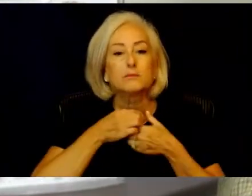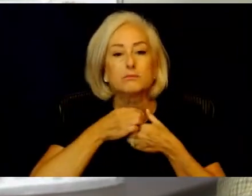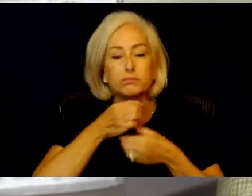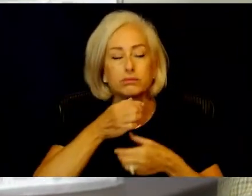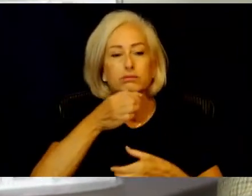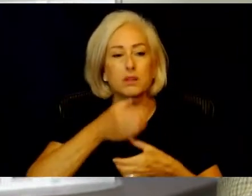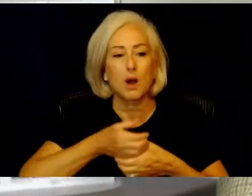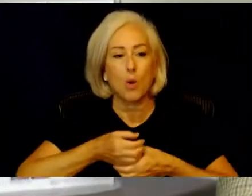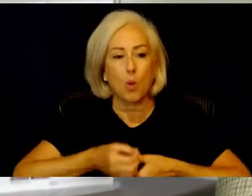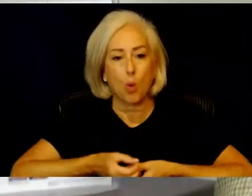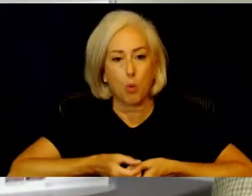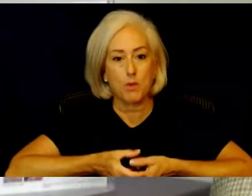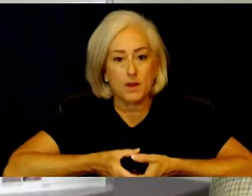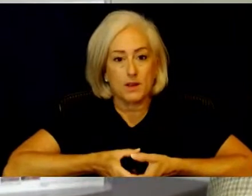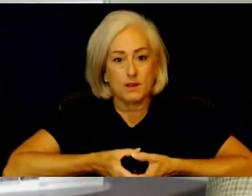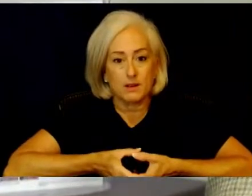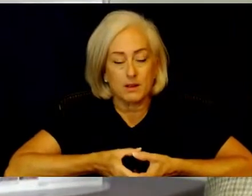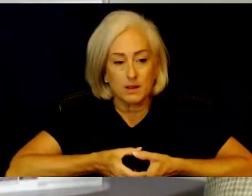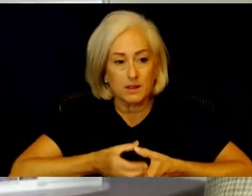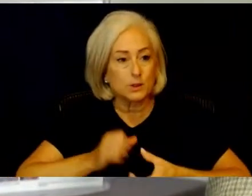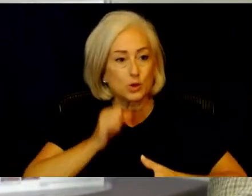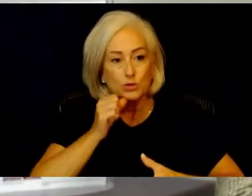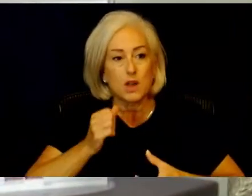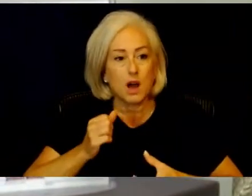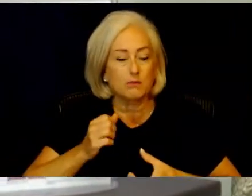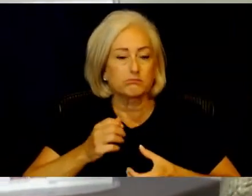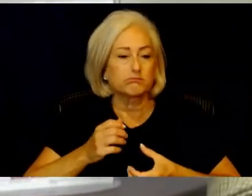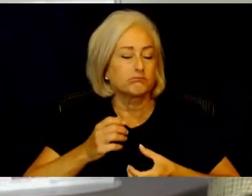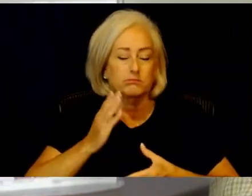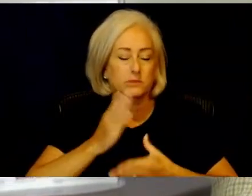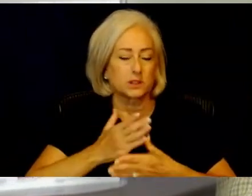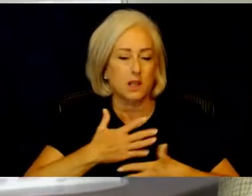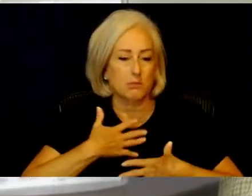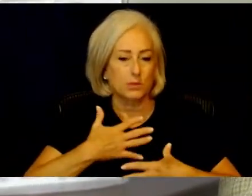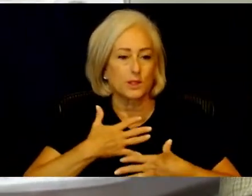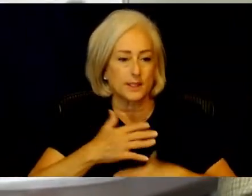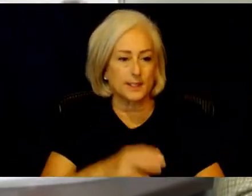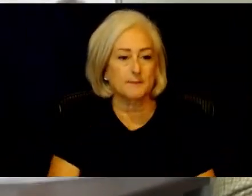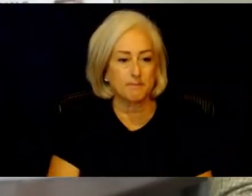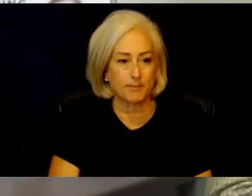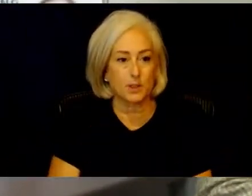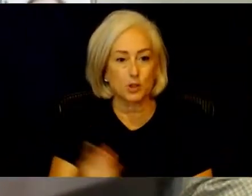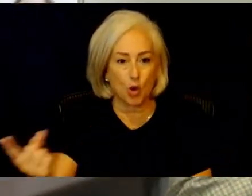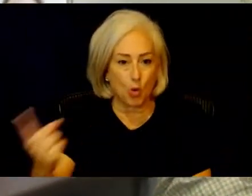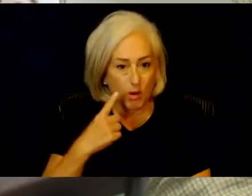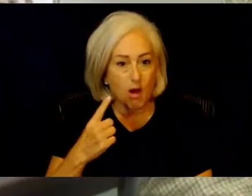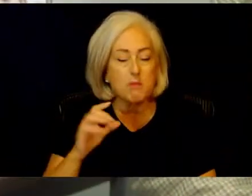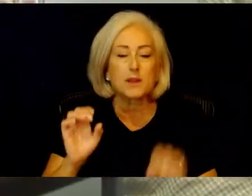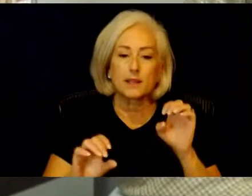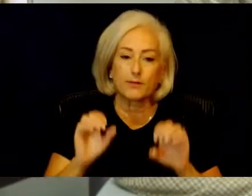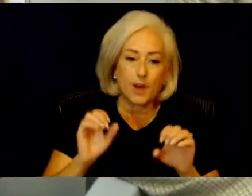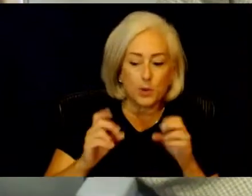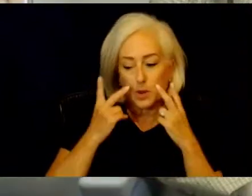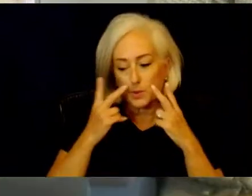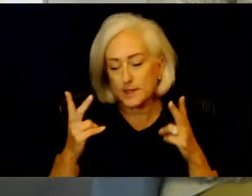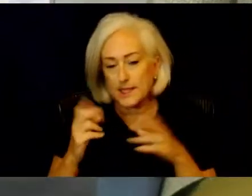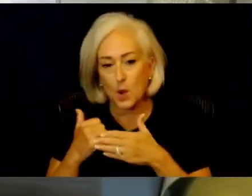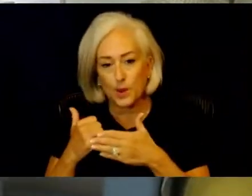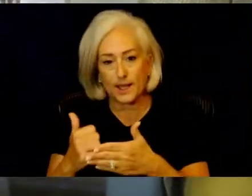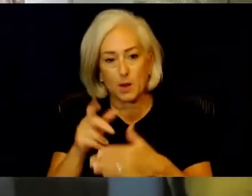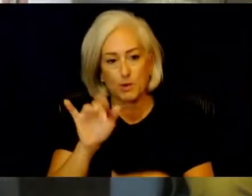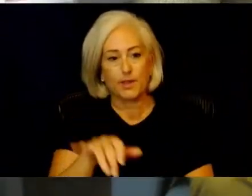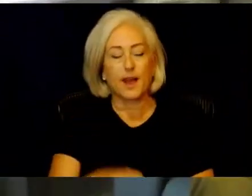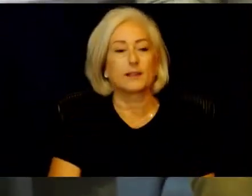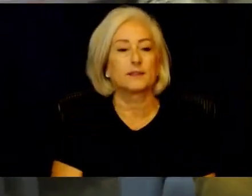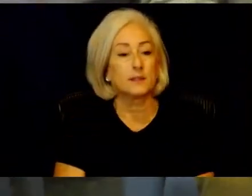and then based on the degree of apnea, we can find something that works for them, even if it is not CPAP. So is this as big as it gets? It's not going to get really any